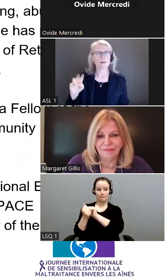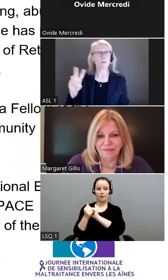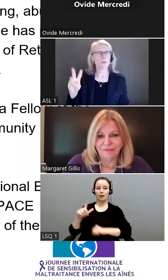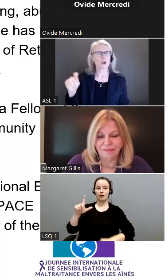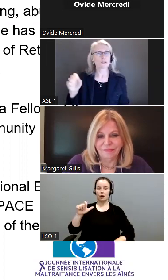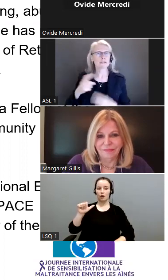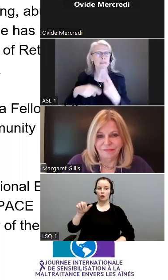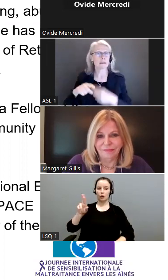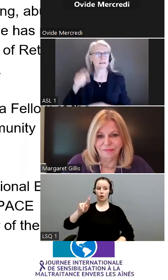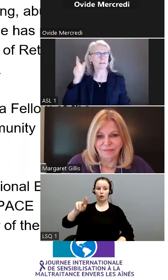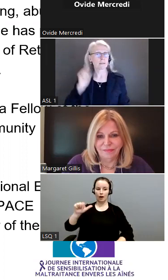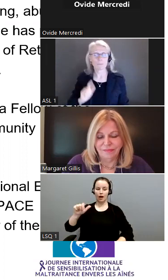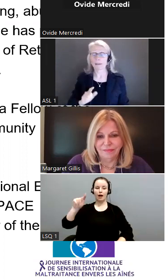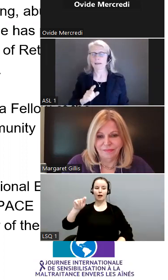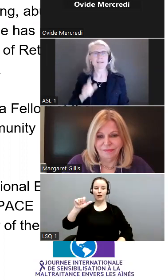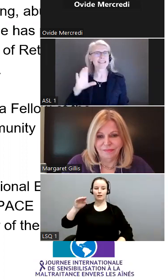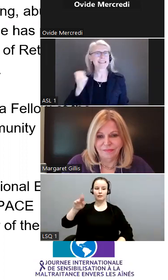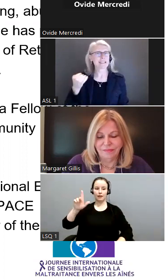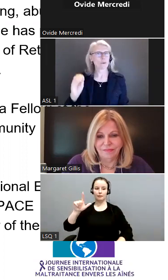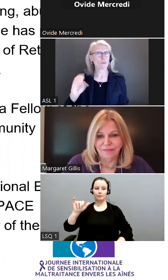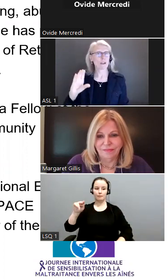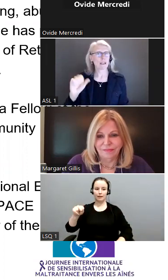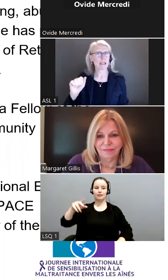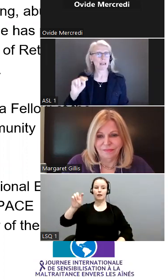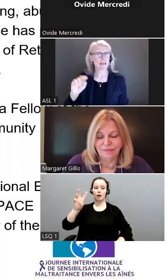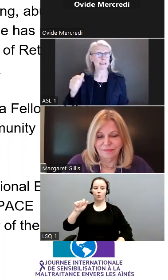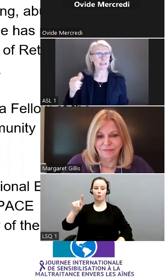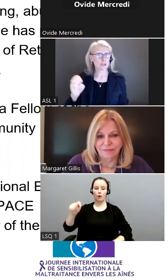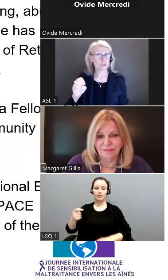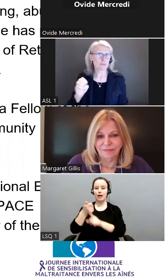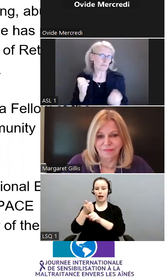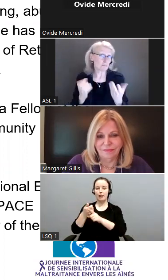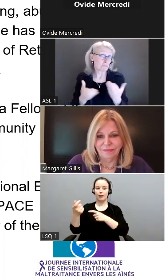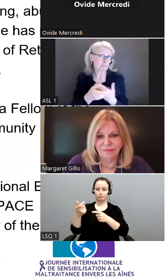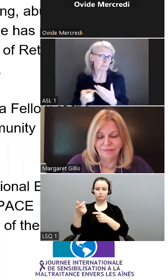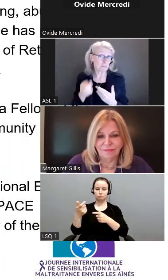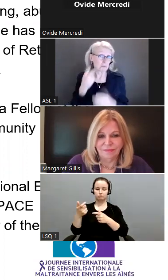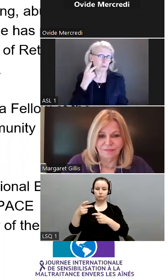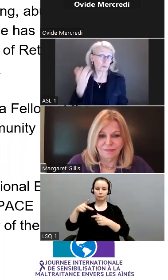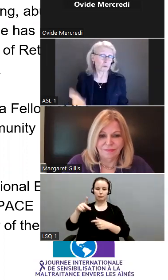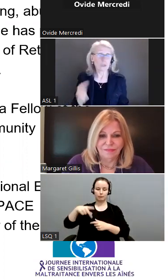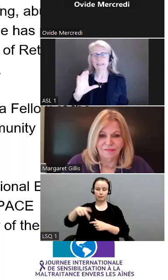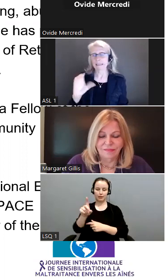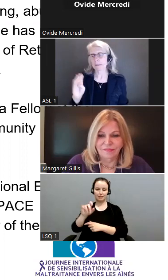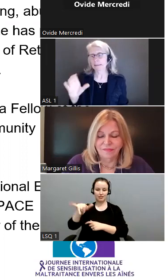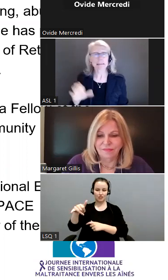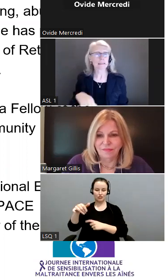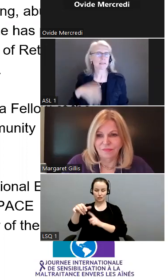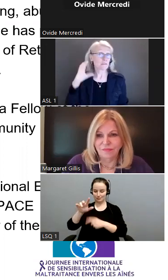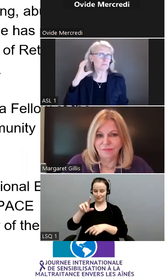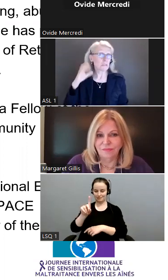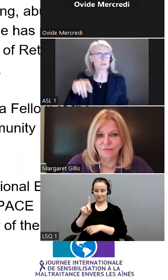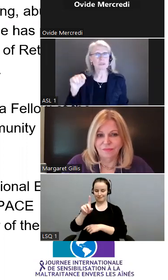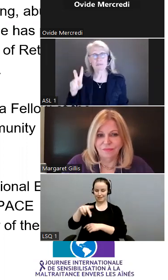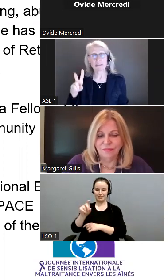CanAge. Many of you may have worked with Laura or have heard her on CBC or many radio or television stations